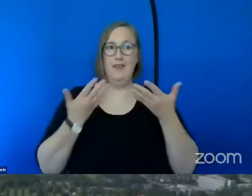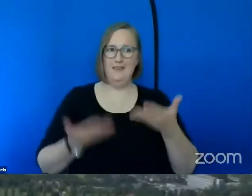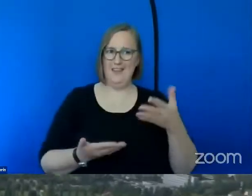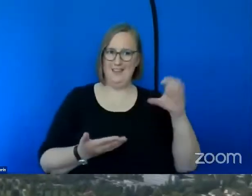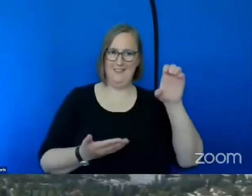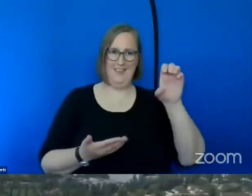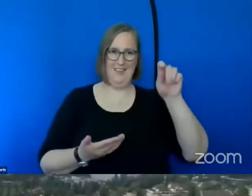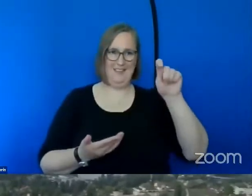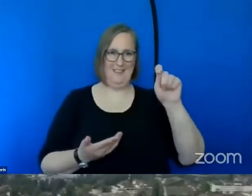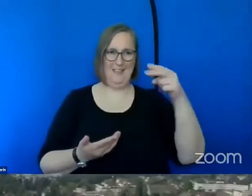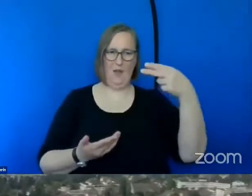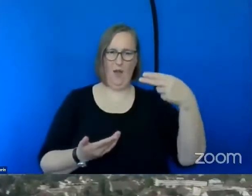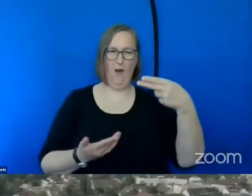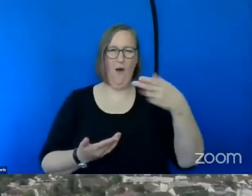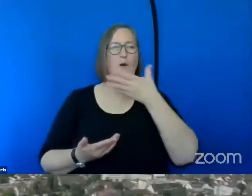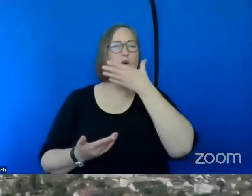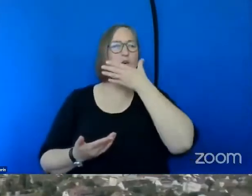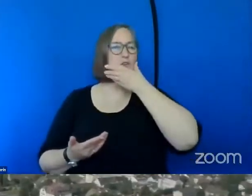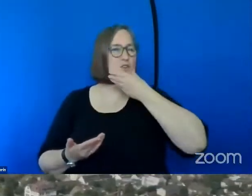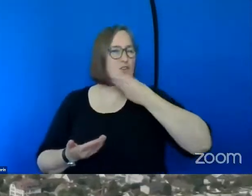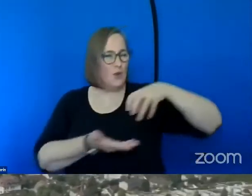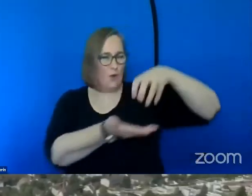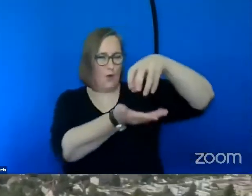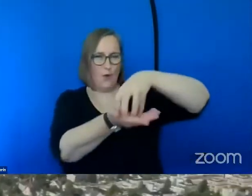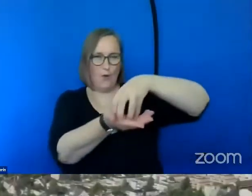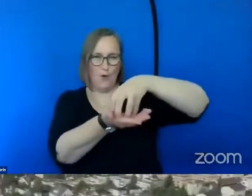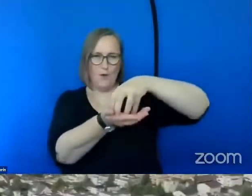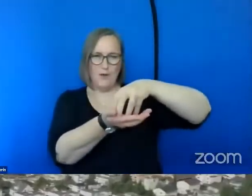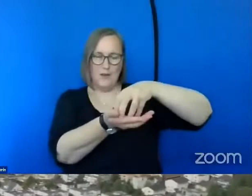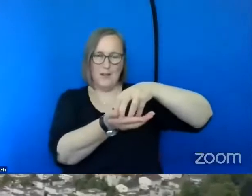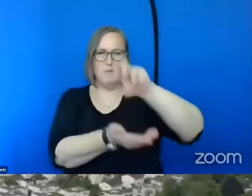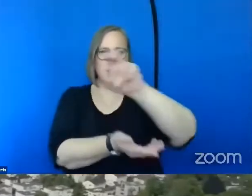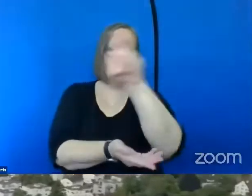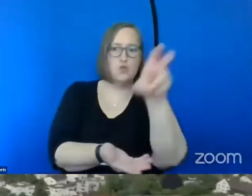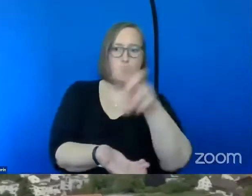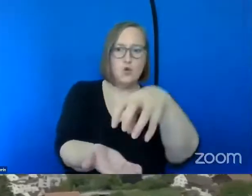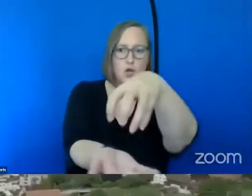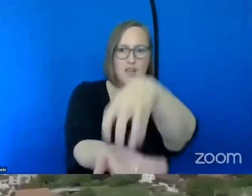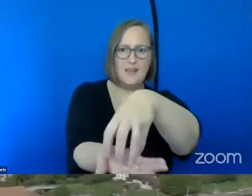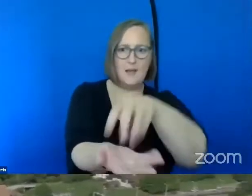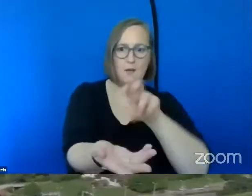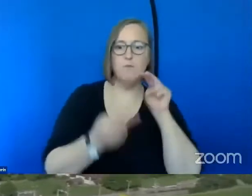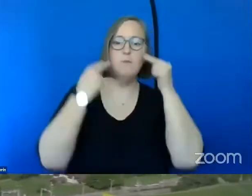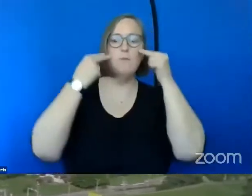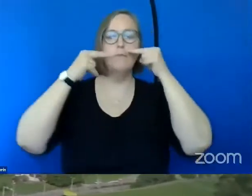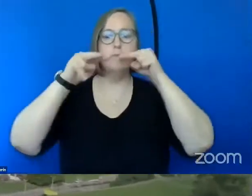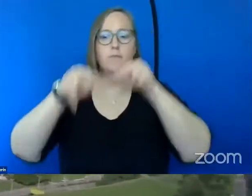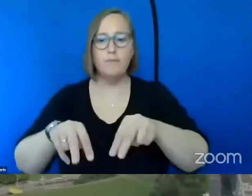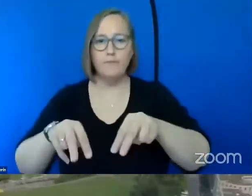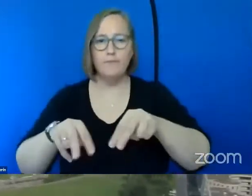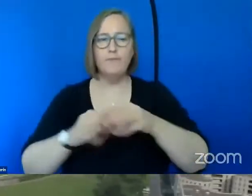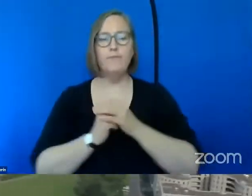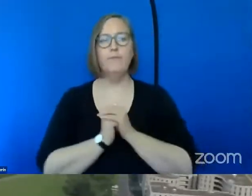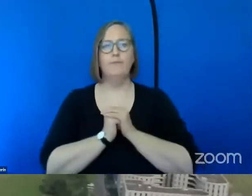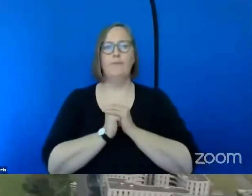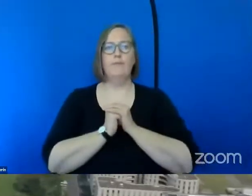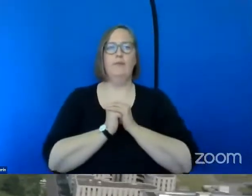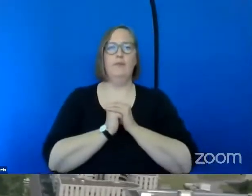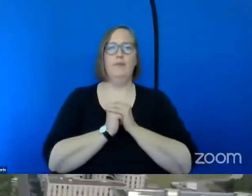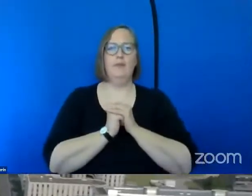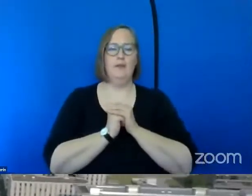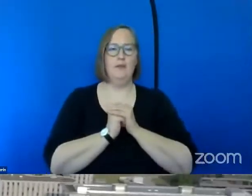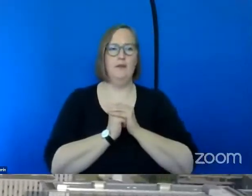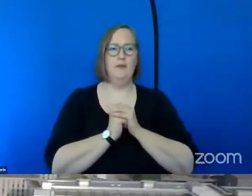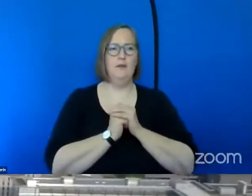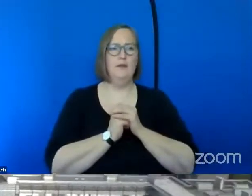here inside the competition halls, not only here in Zurich, but in Paris and in Indonesia, where our teams